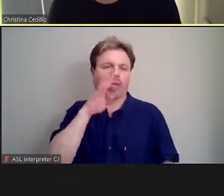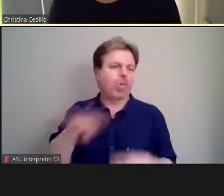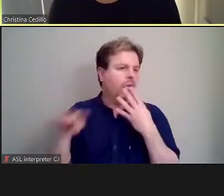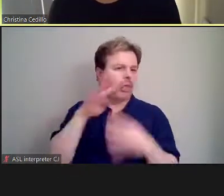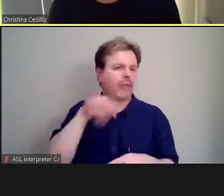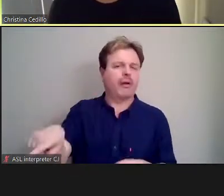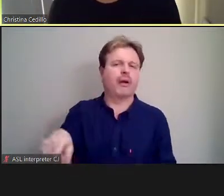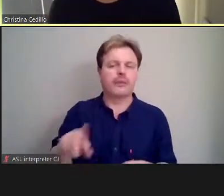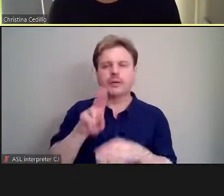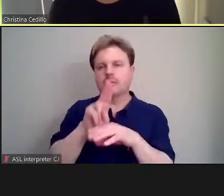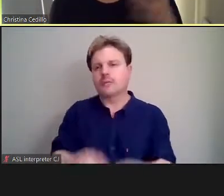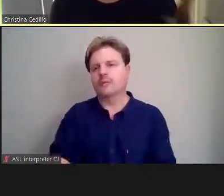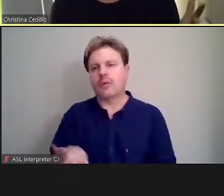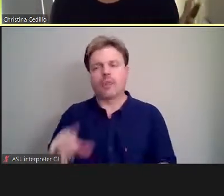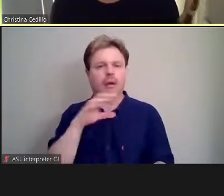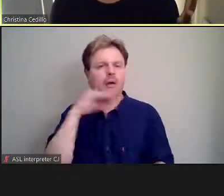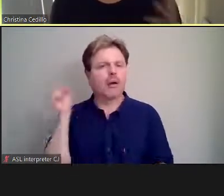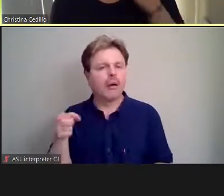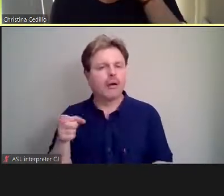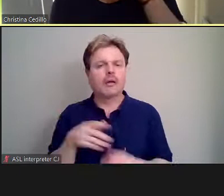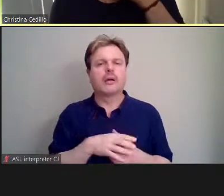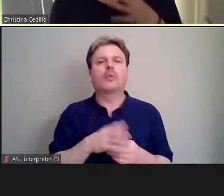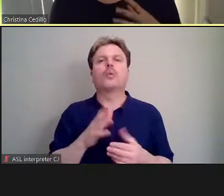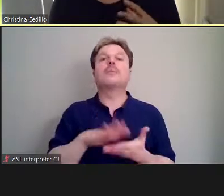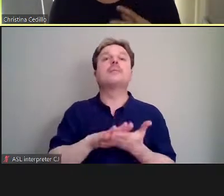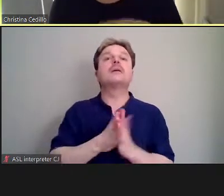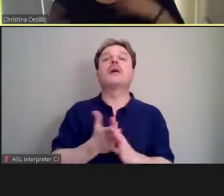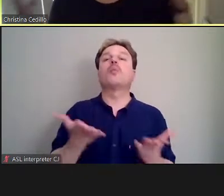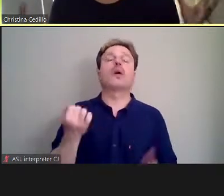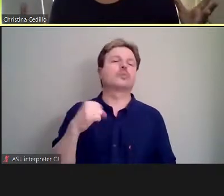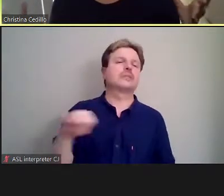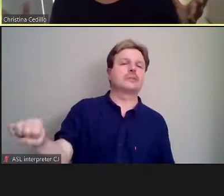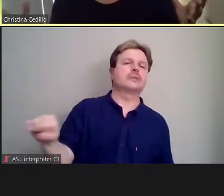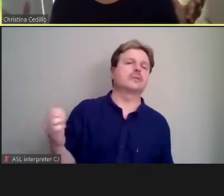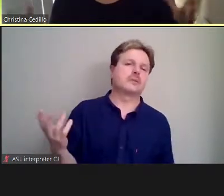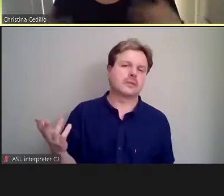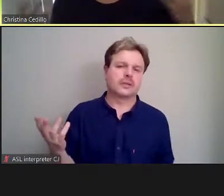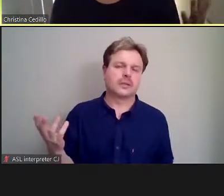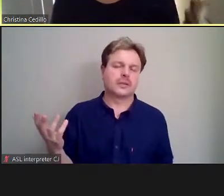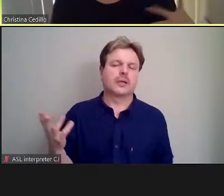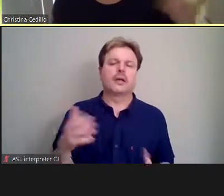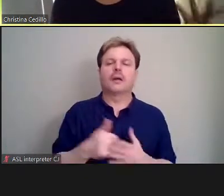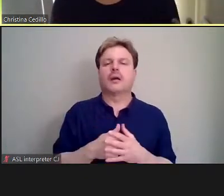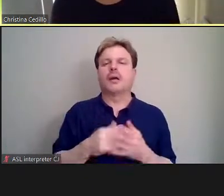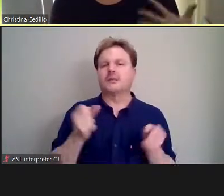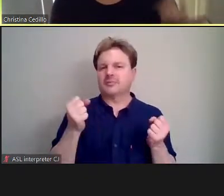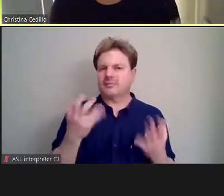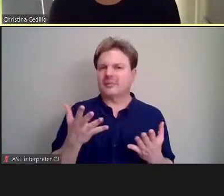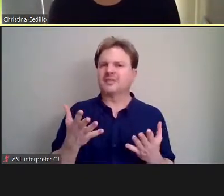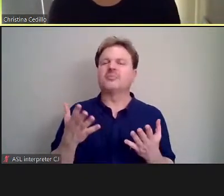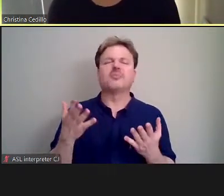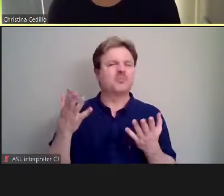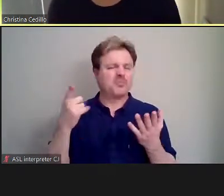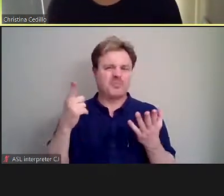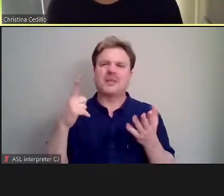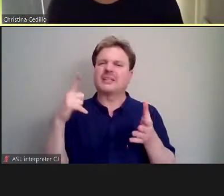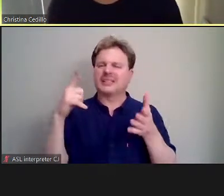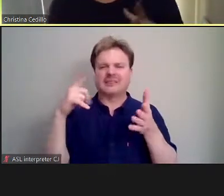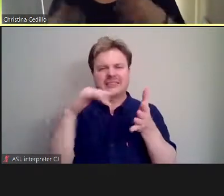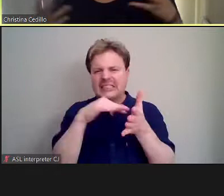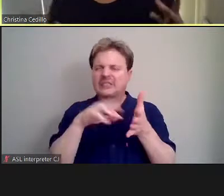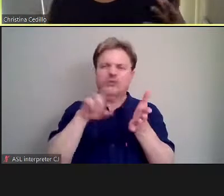become resistant. And there's lots of scholarship in ed that talks about this,